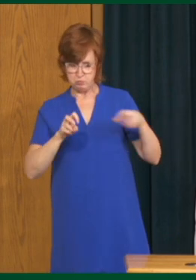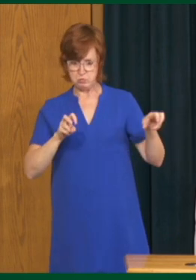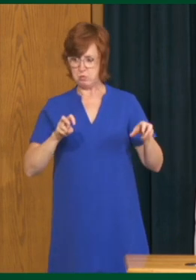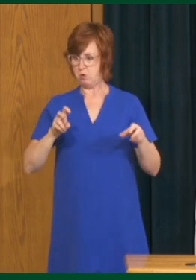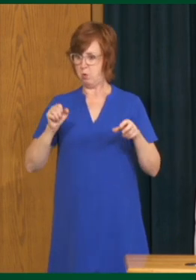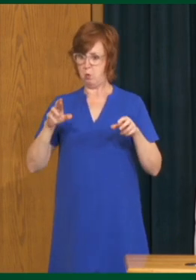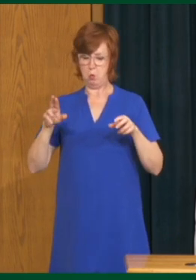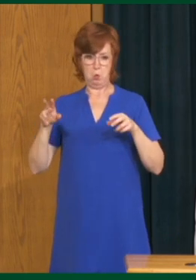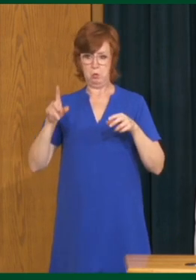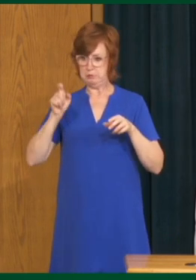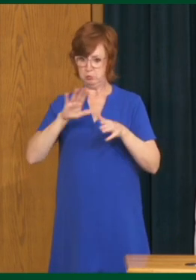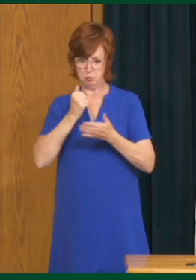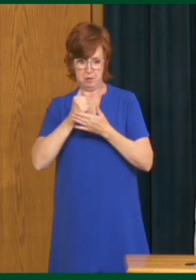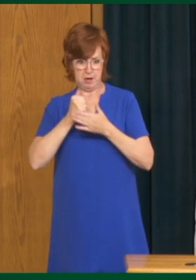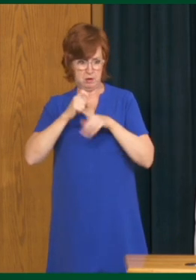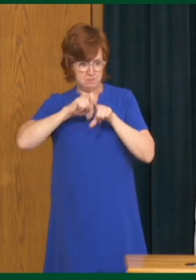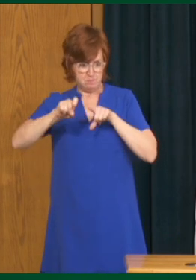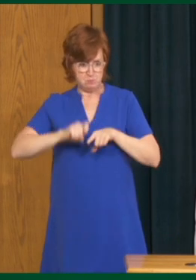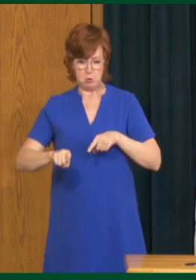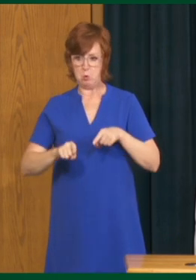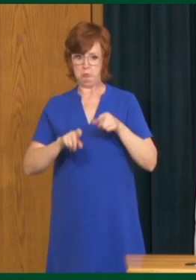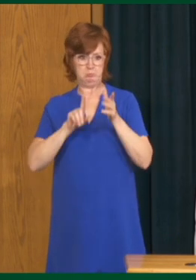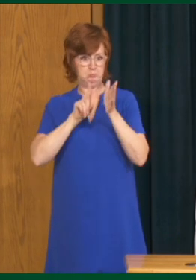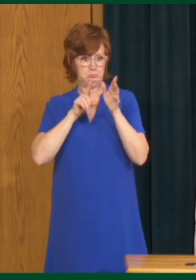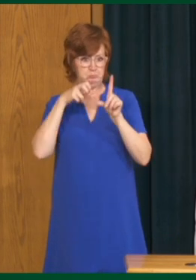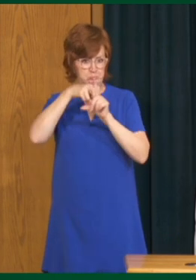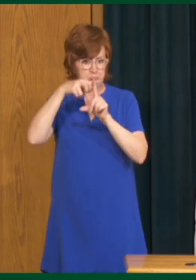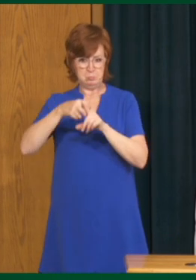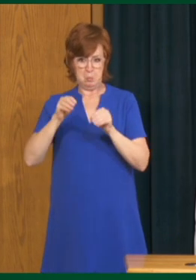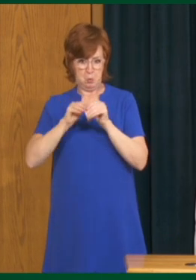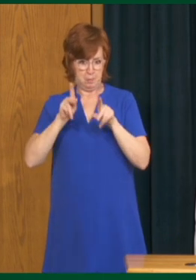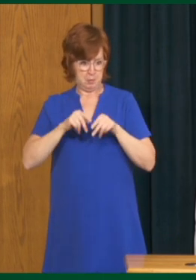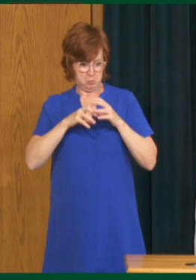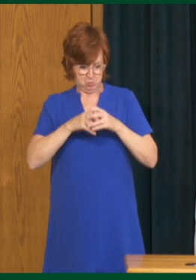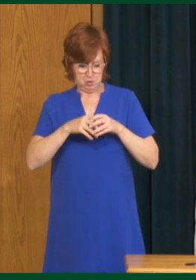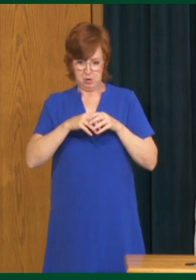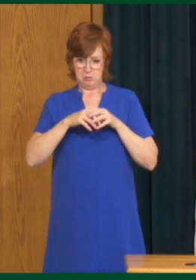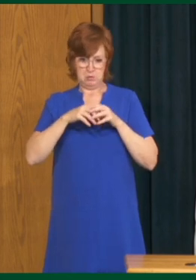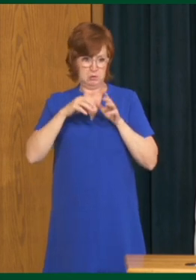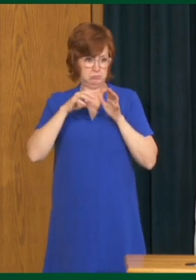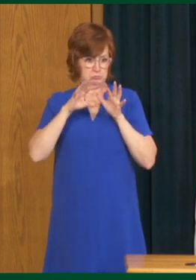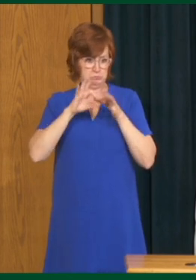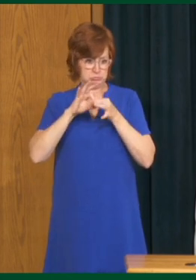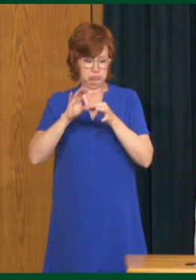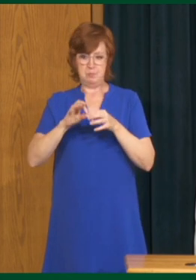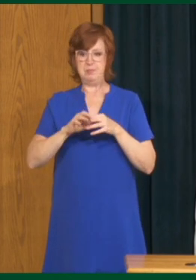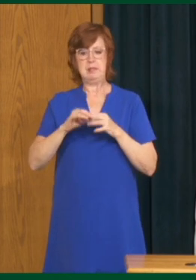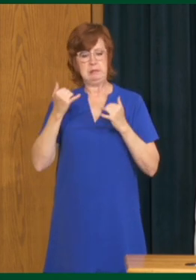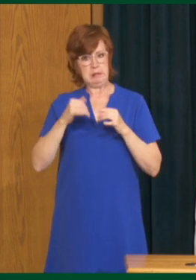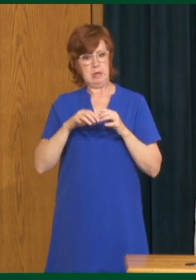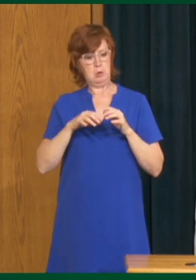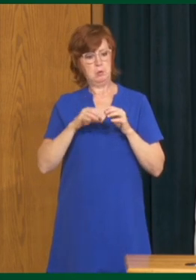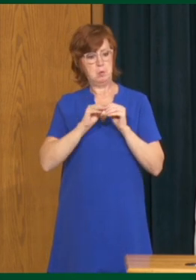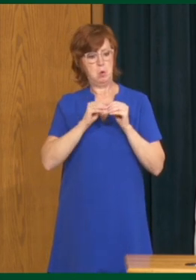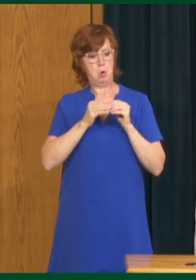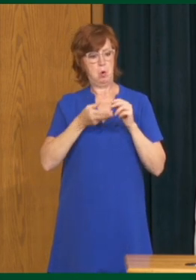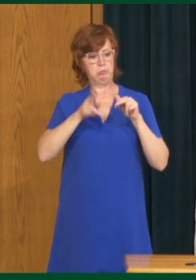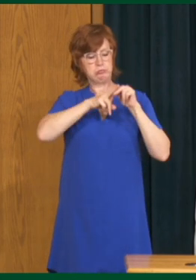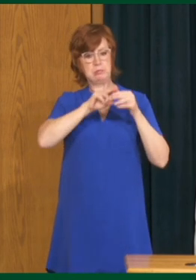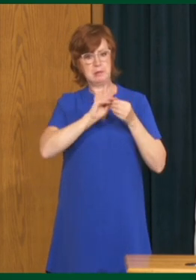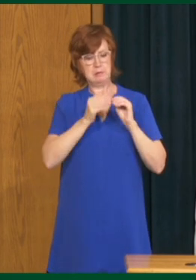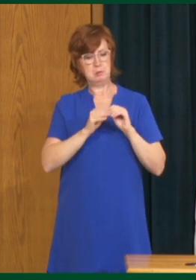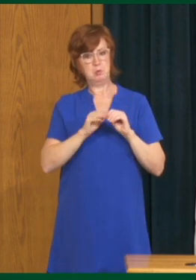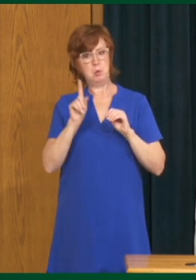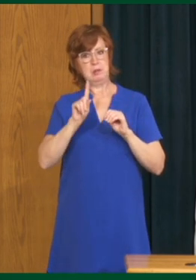contact tracing. This has been particularly important as we see increased caseloads, such as the ones in the Southwest, but also the cluster of cases in